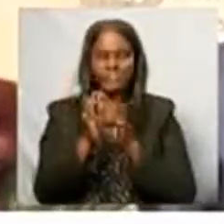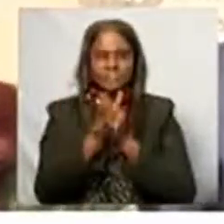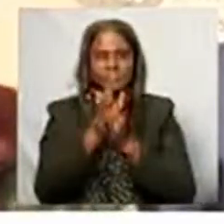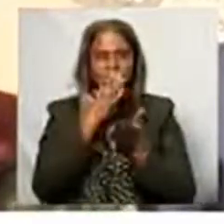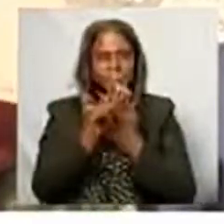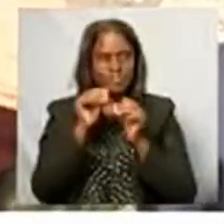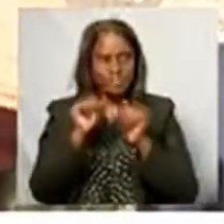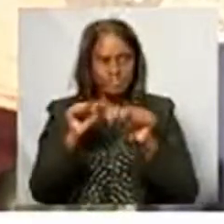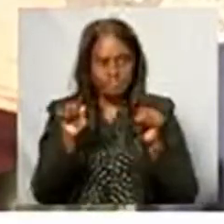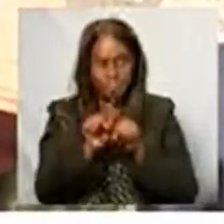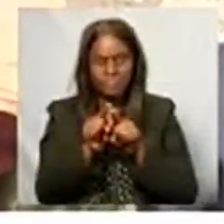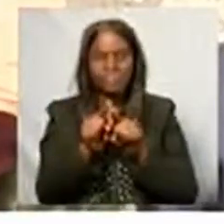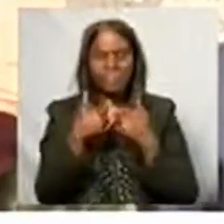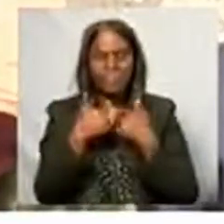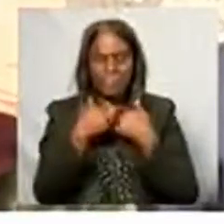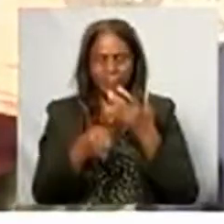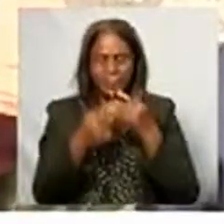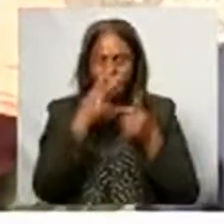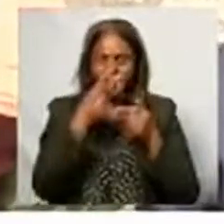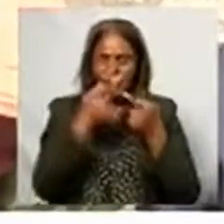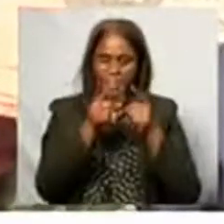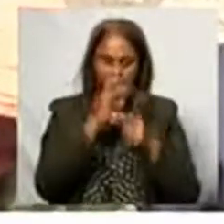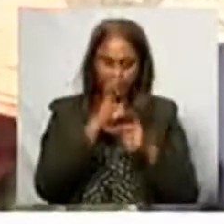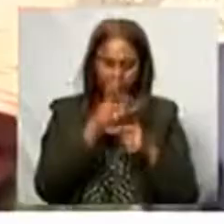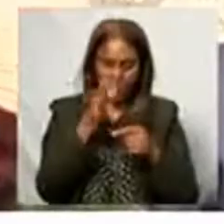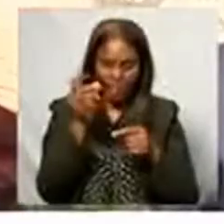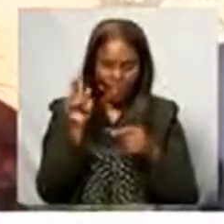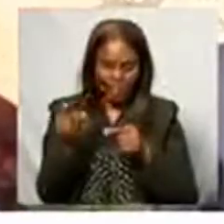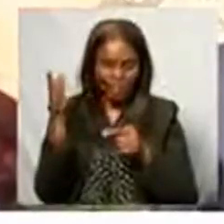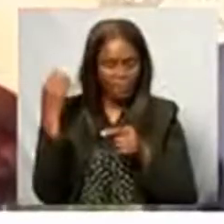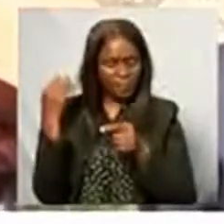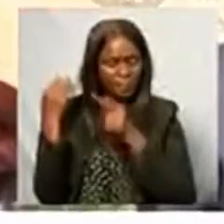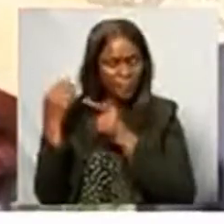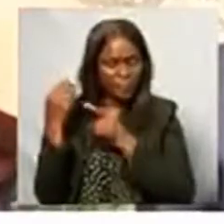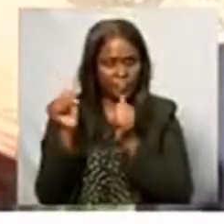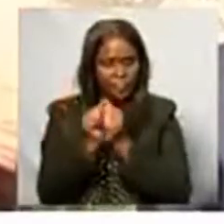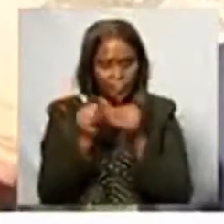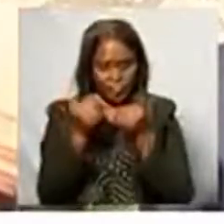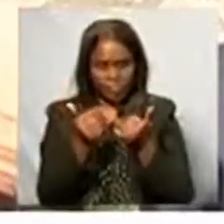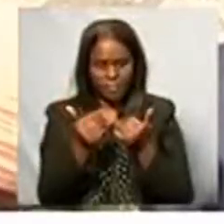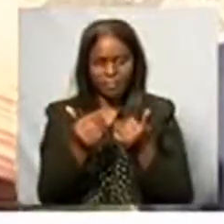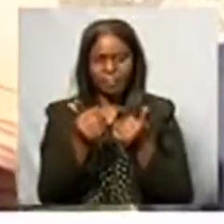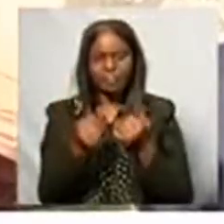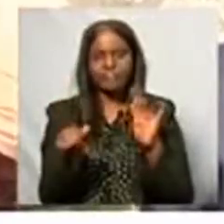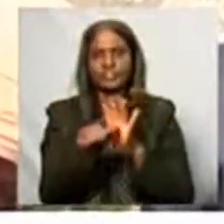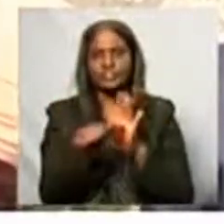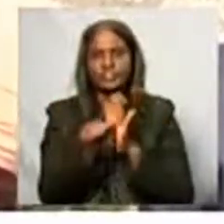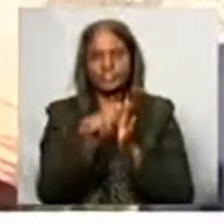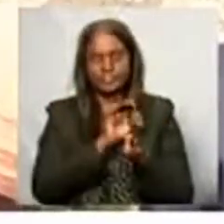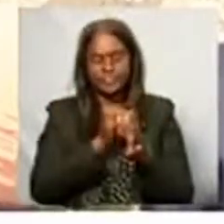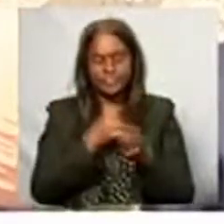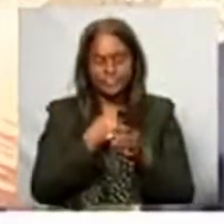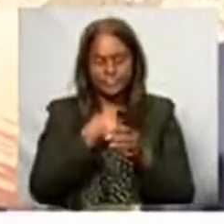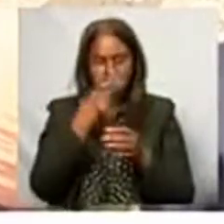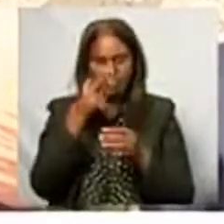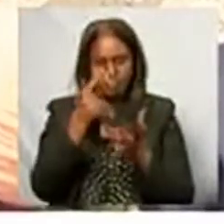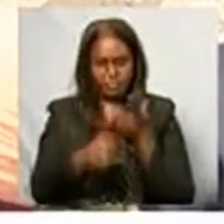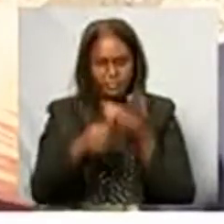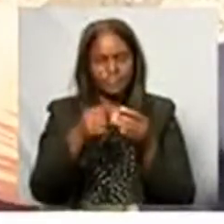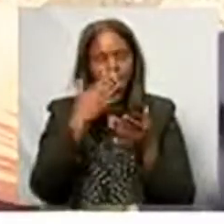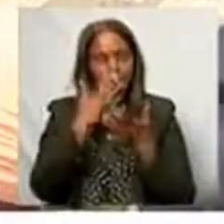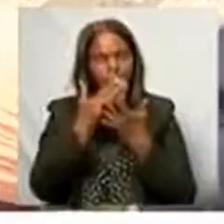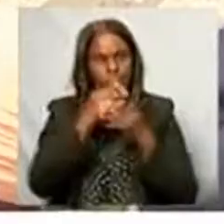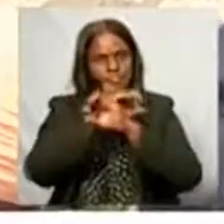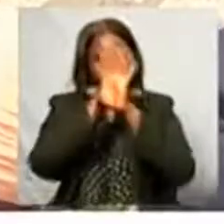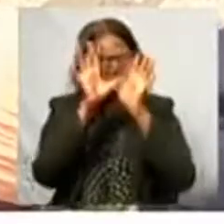can actually draw a line and see the difference between the past and the current parastatals. And I can see light at the end of the